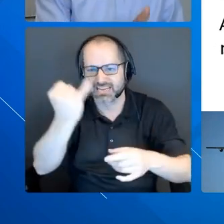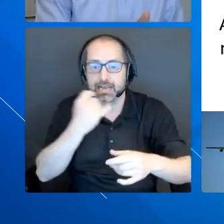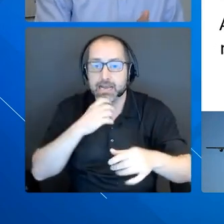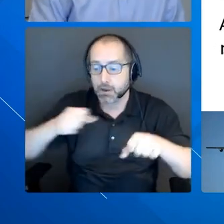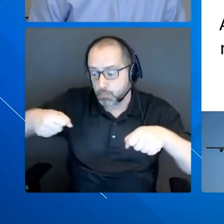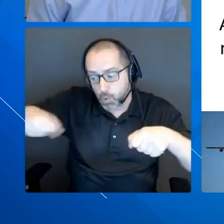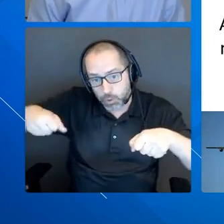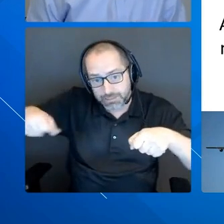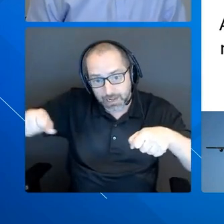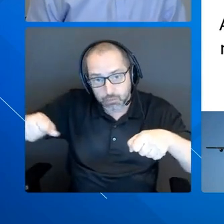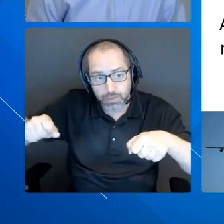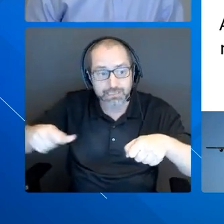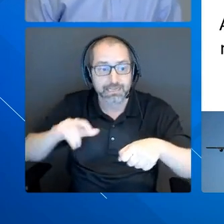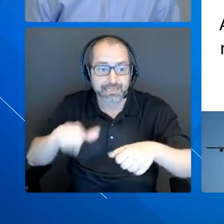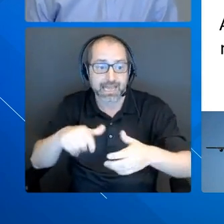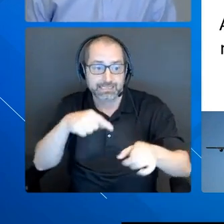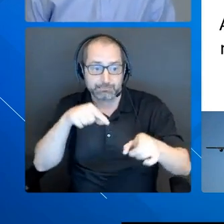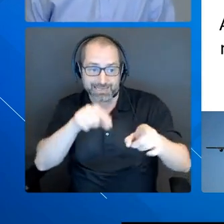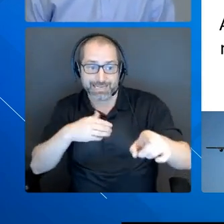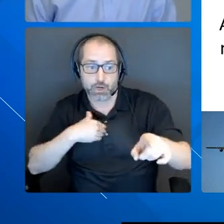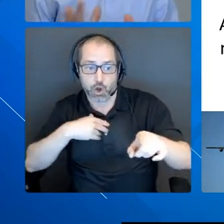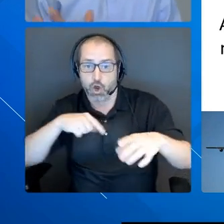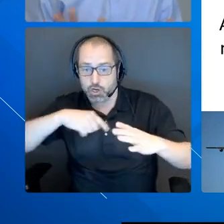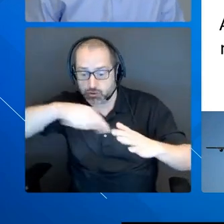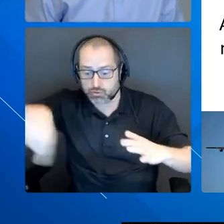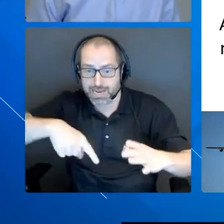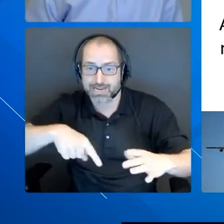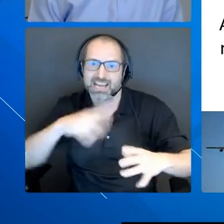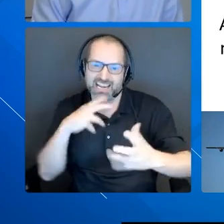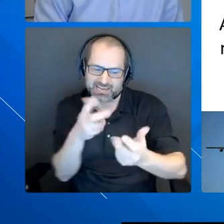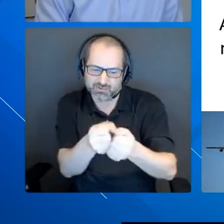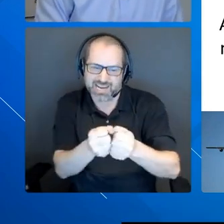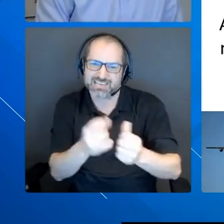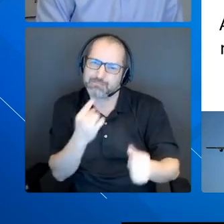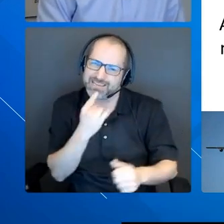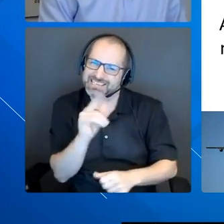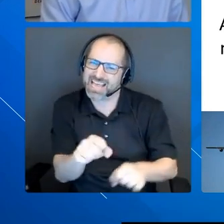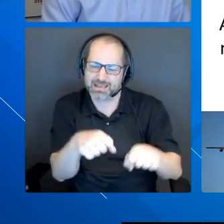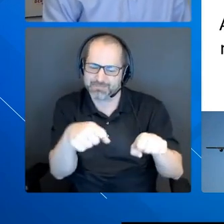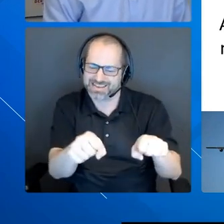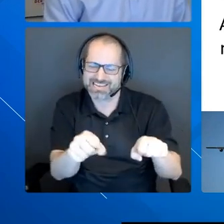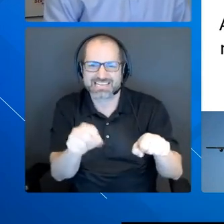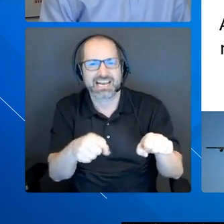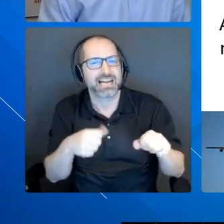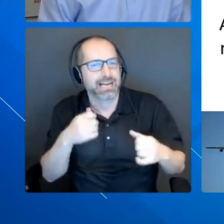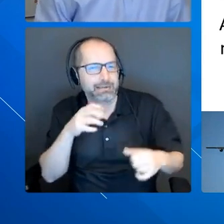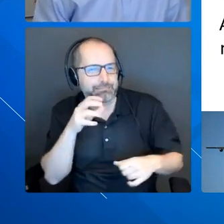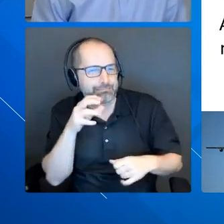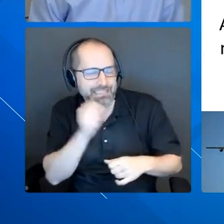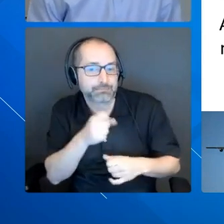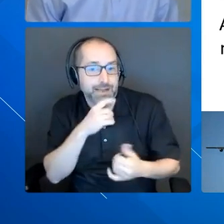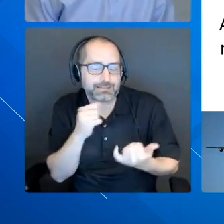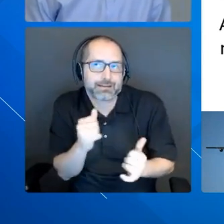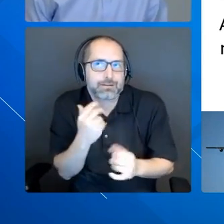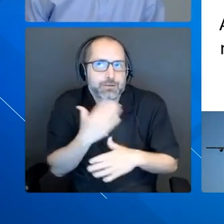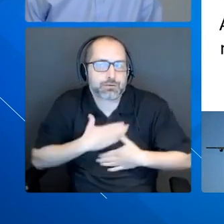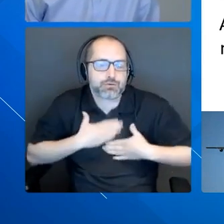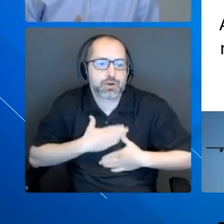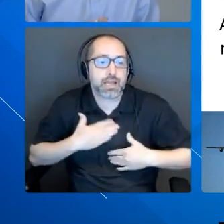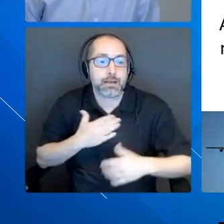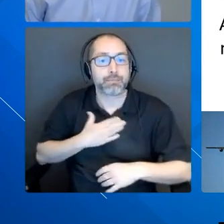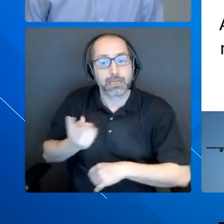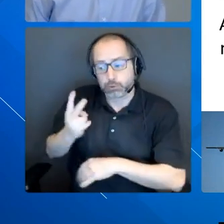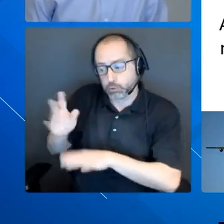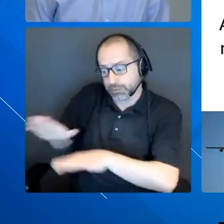That actually is me on a track. I crashed that bike. I miss it to this day, but I still have fond memories. Tried to get my 2 kids